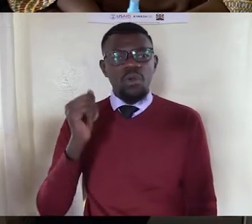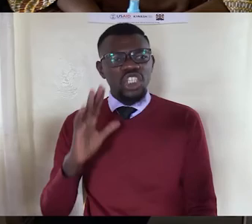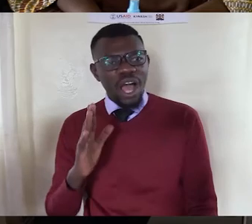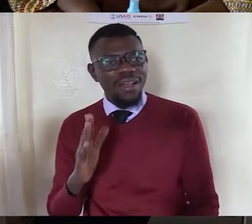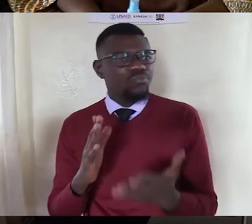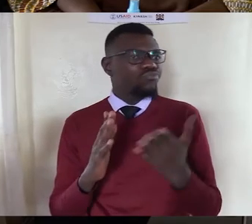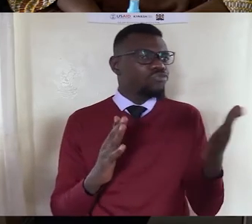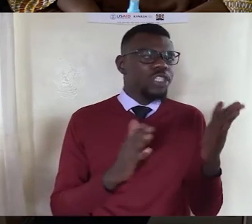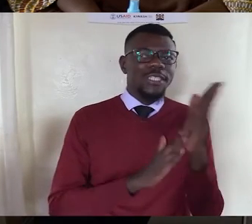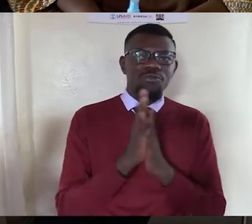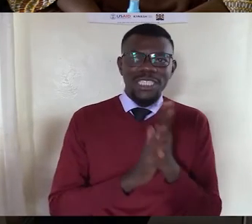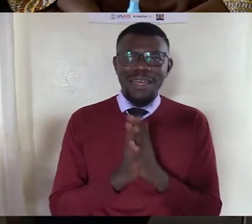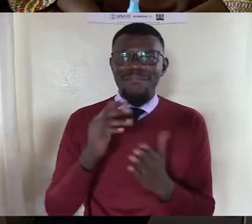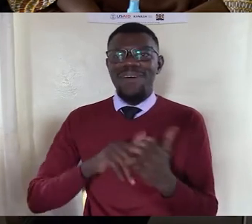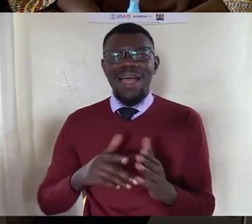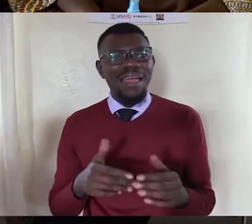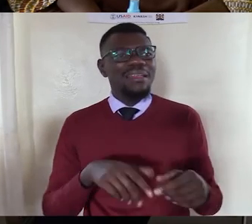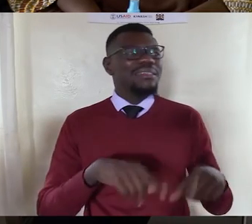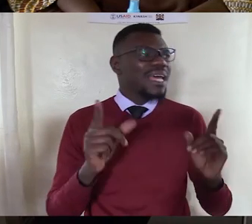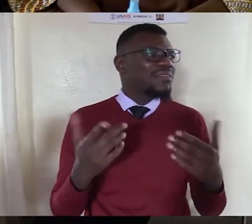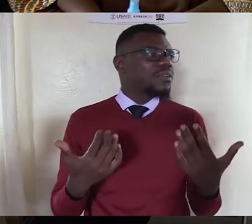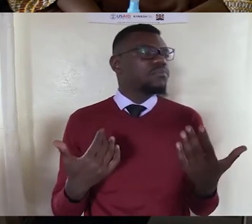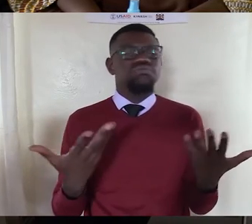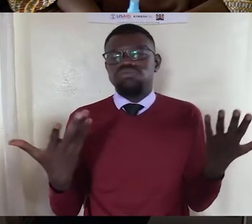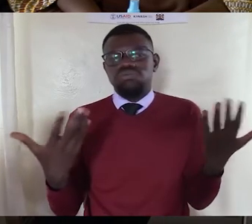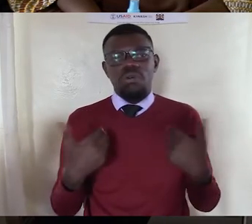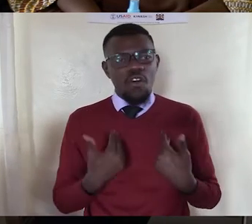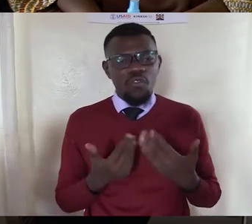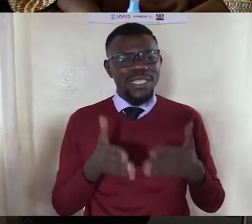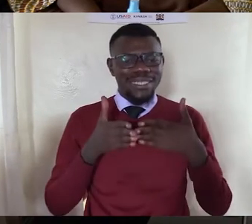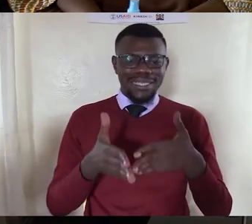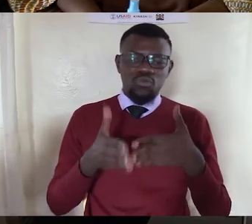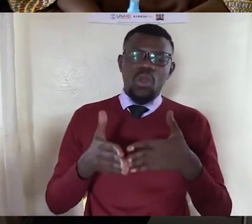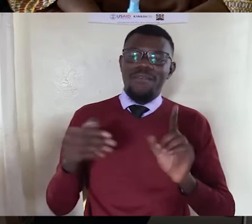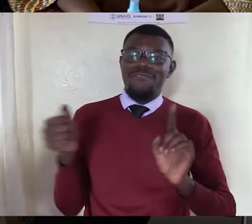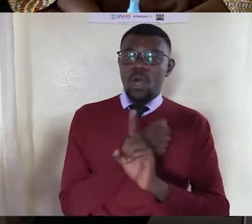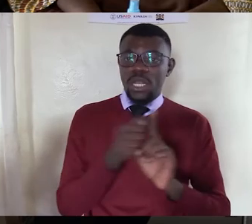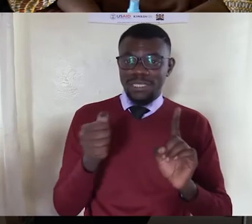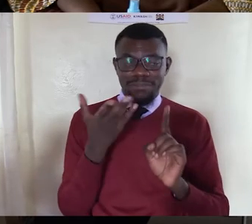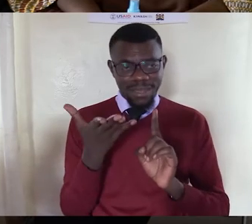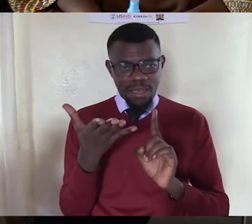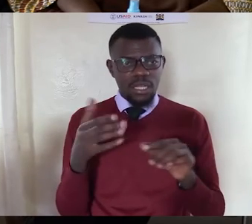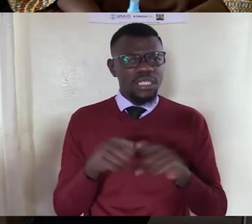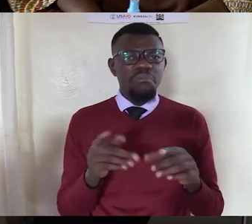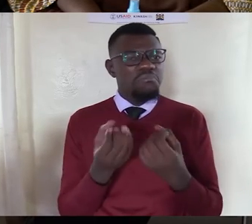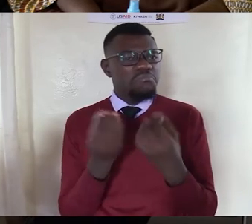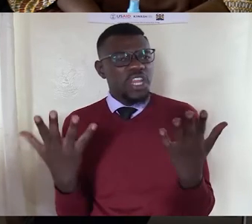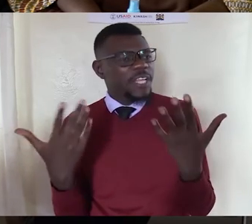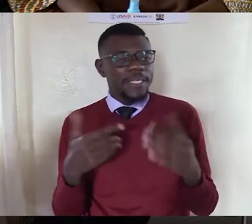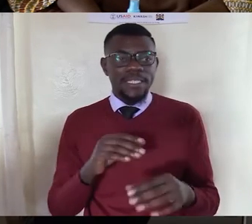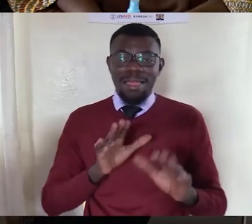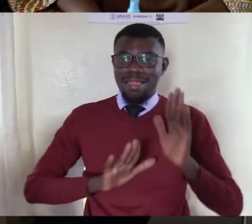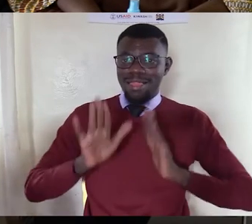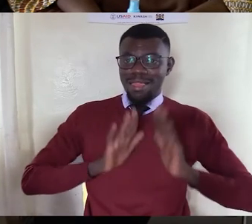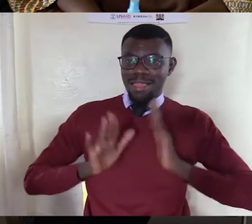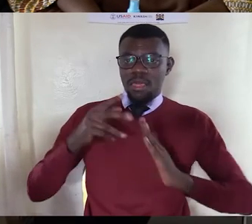for office, because you've already seen enough of them intimidated, and sexual violence is used to intimidate most of them even not to run for office. We